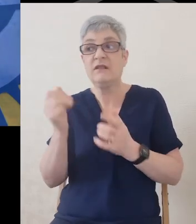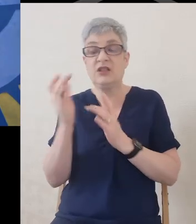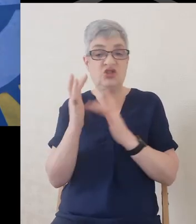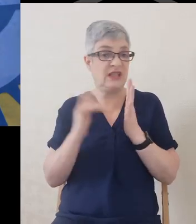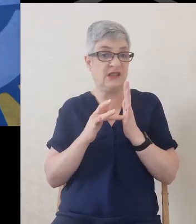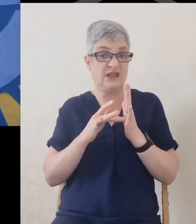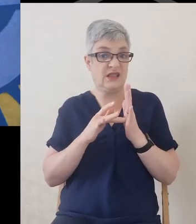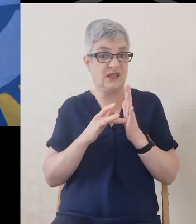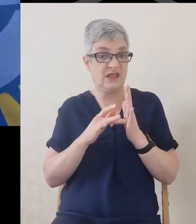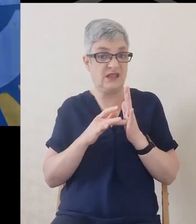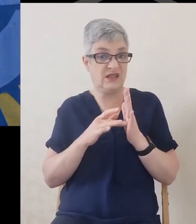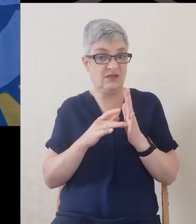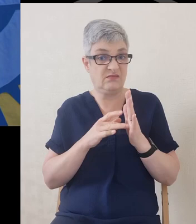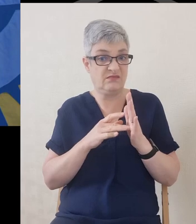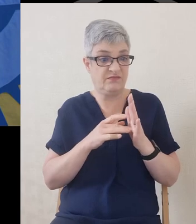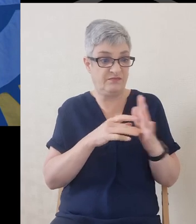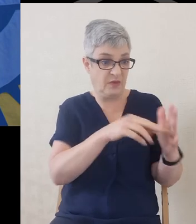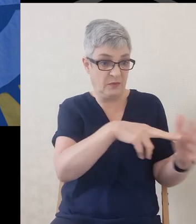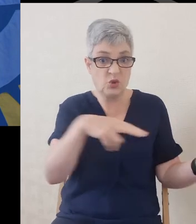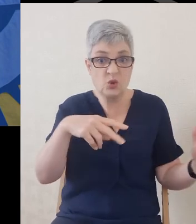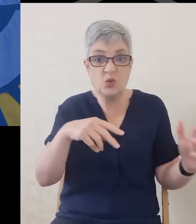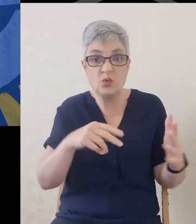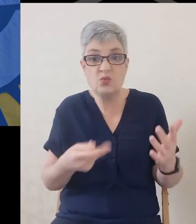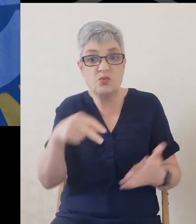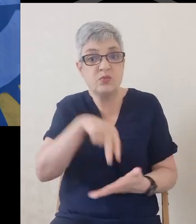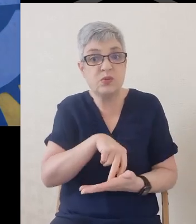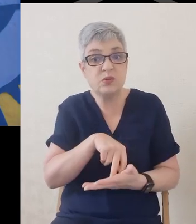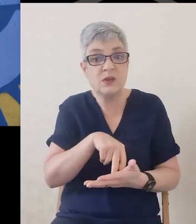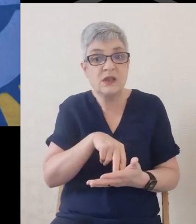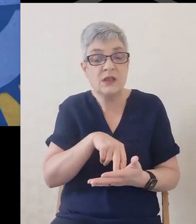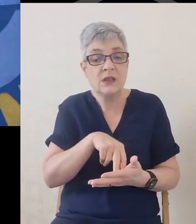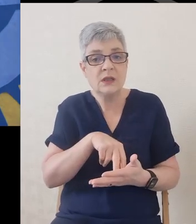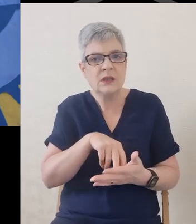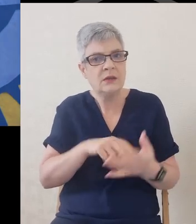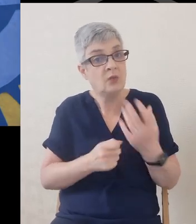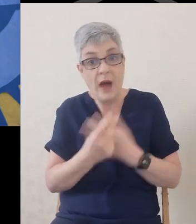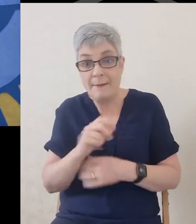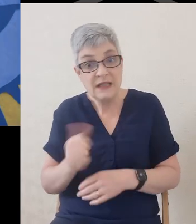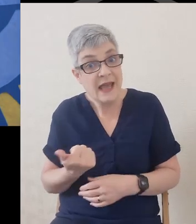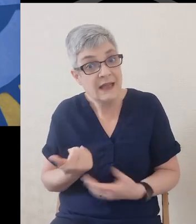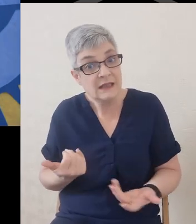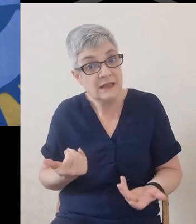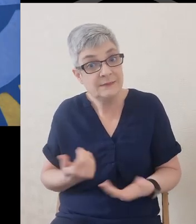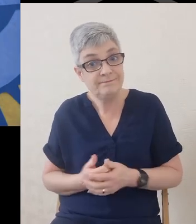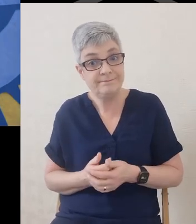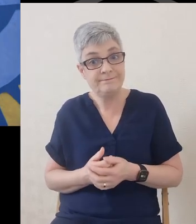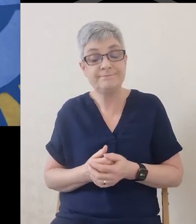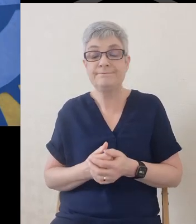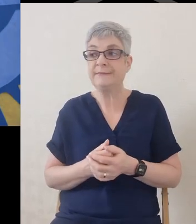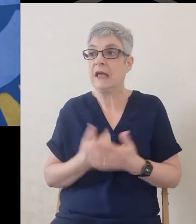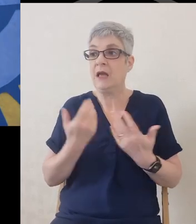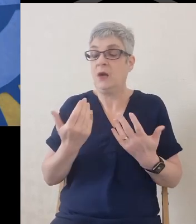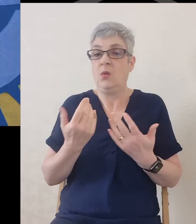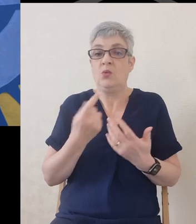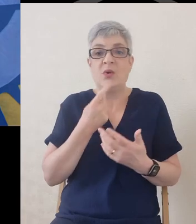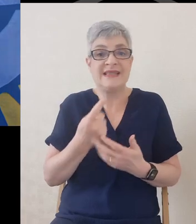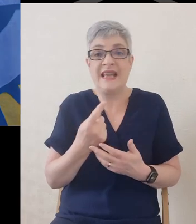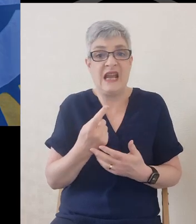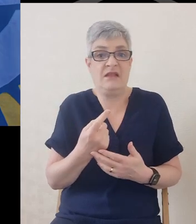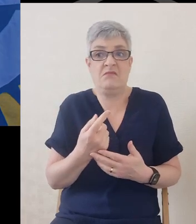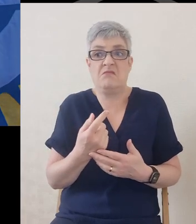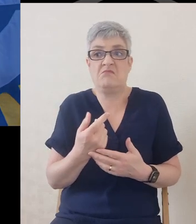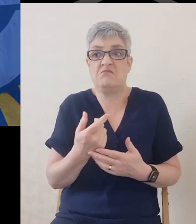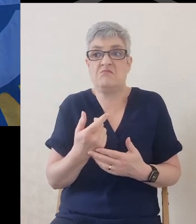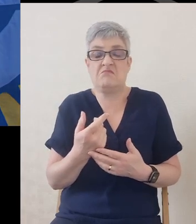Jesus came out of the tomb, after Jesus was risen from the dead, what happened next? We're not even saying to